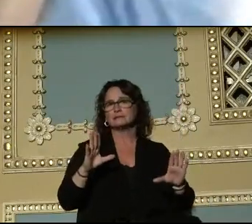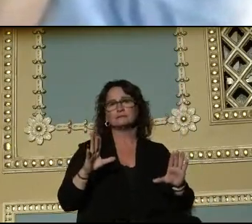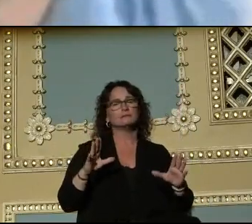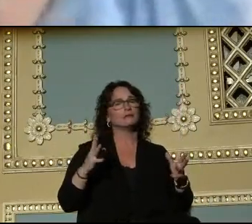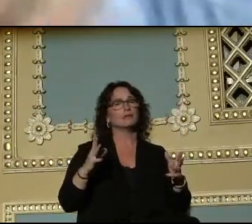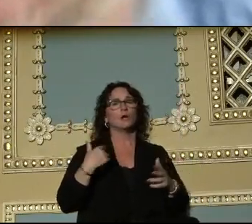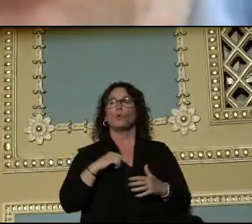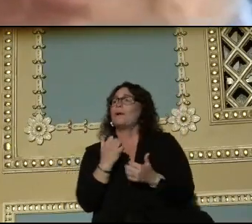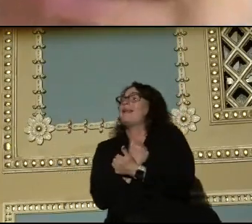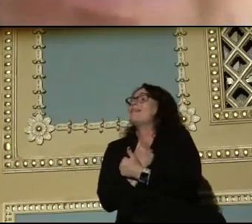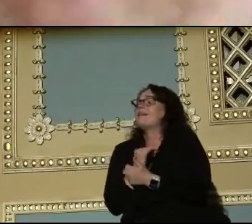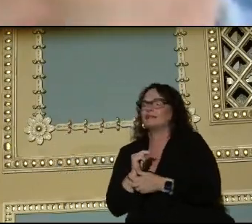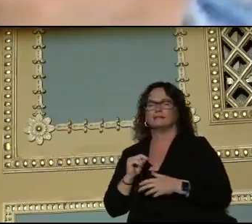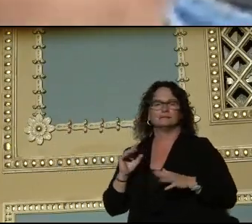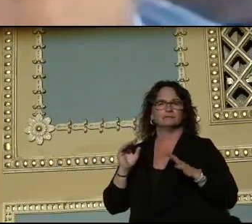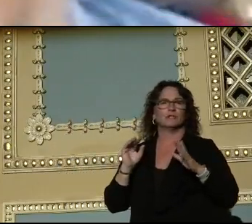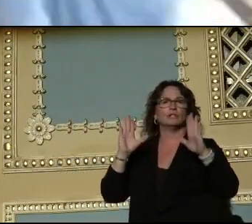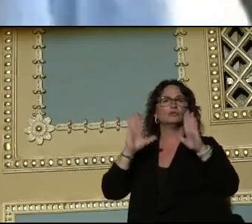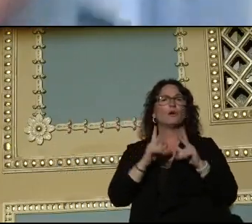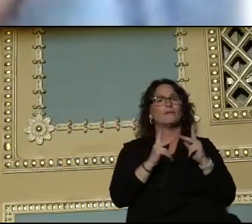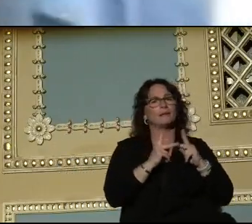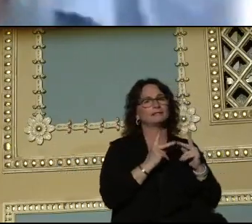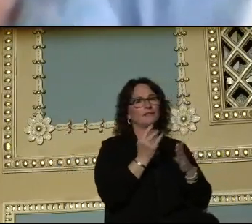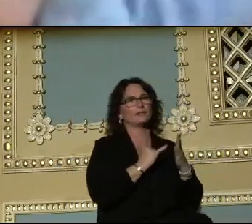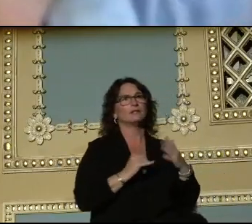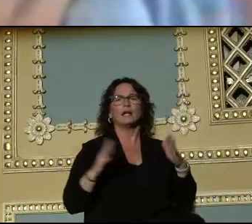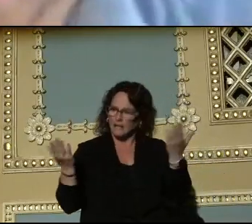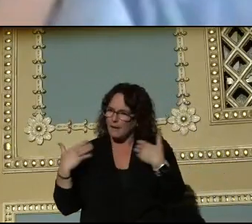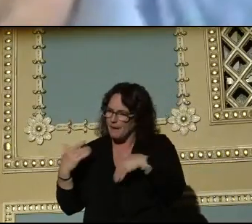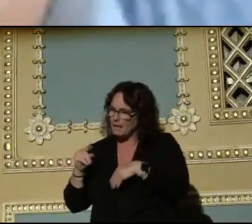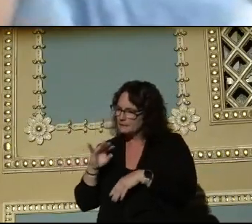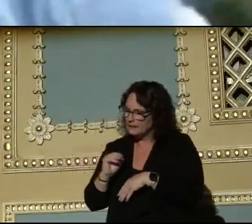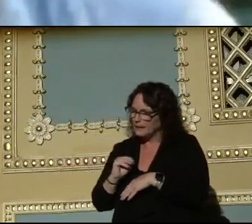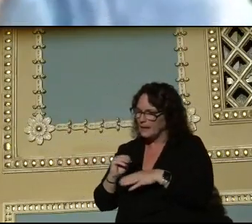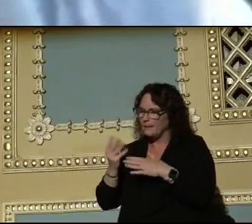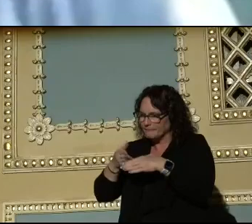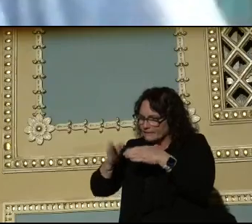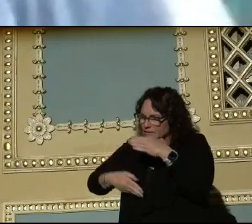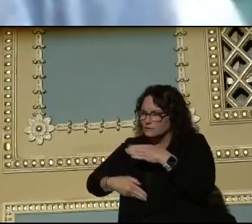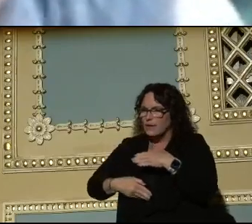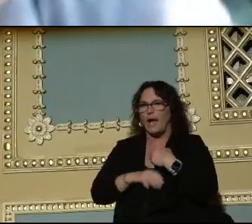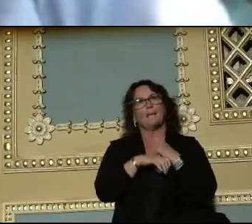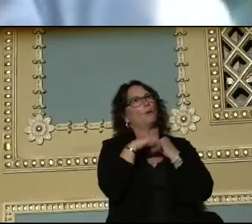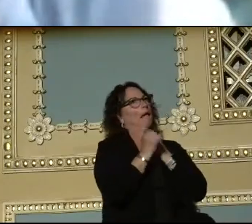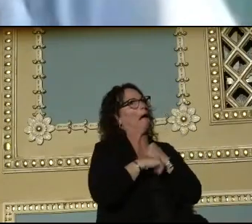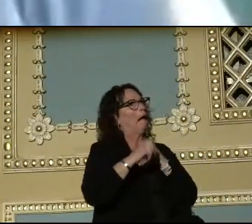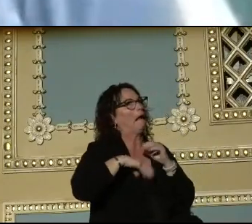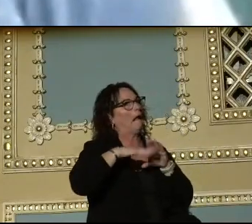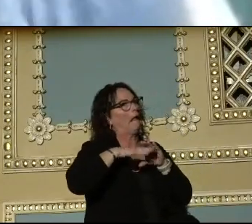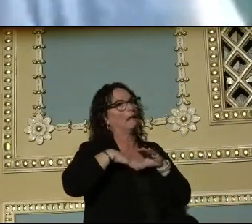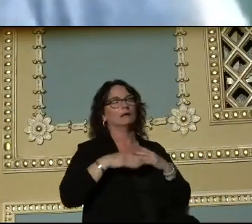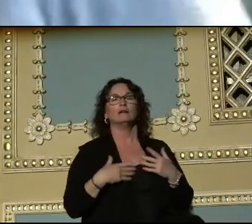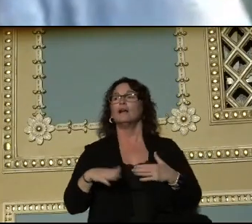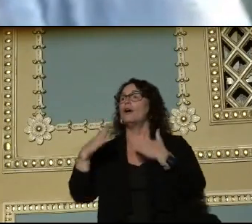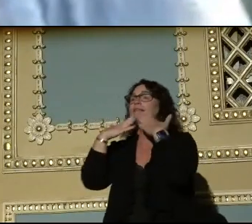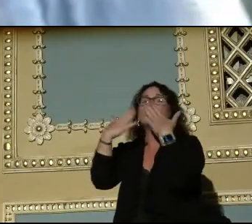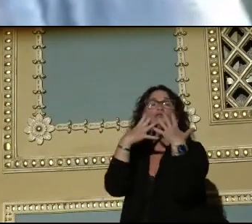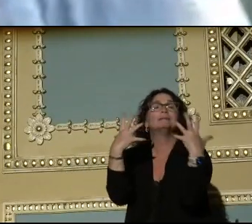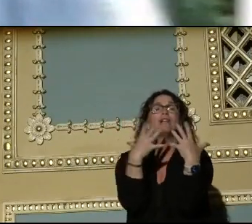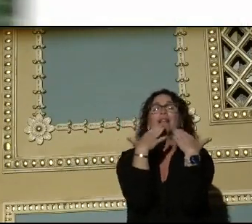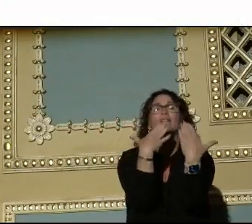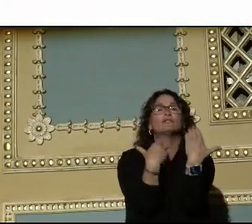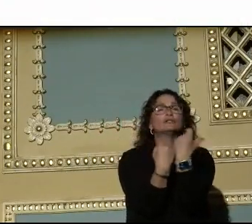It's a great place for the arts. Wrap it up, Tim. Sorry, I'm going on and on and on. Okay, thank you so much. Thank Keep you. supporting live theater and